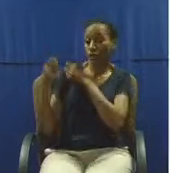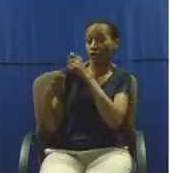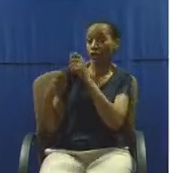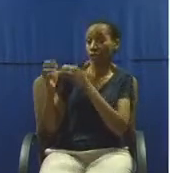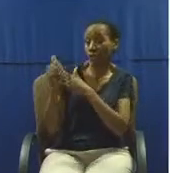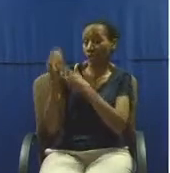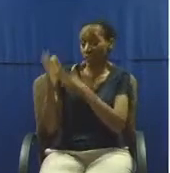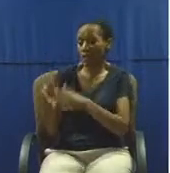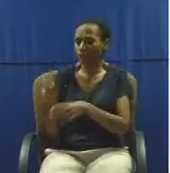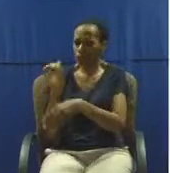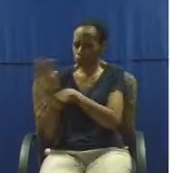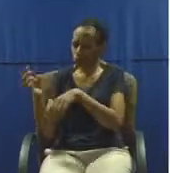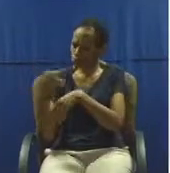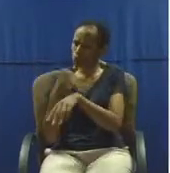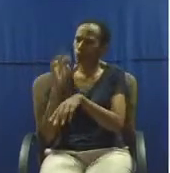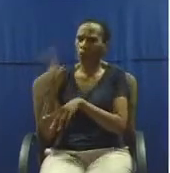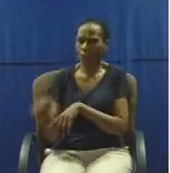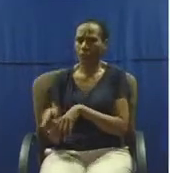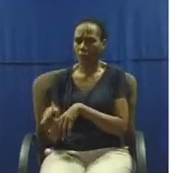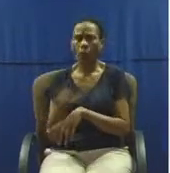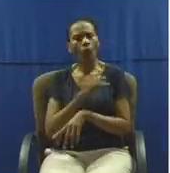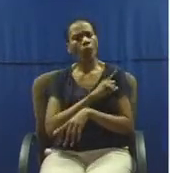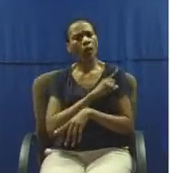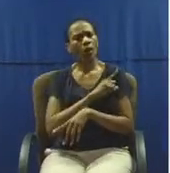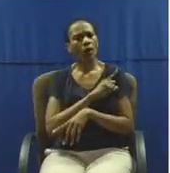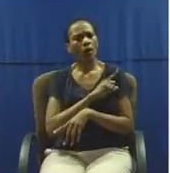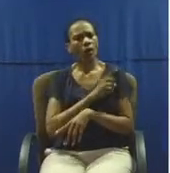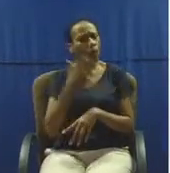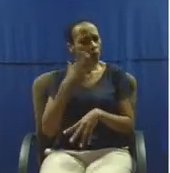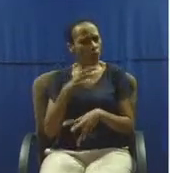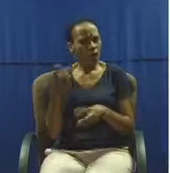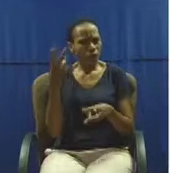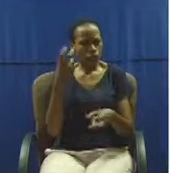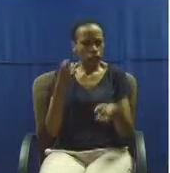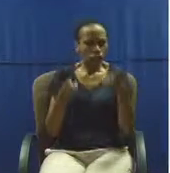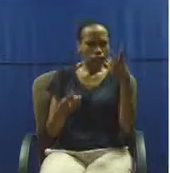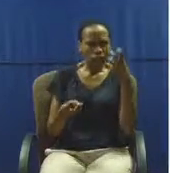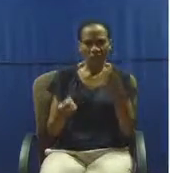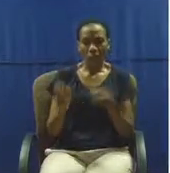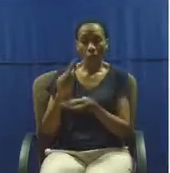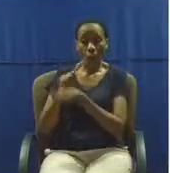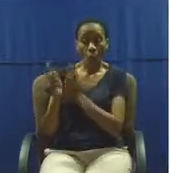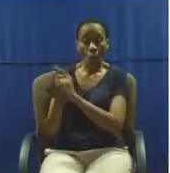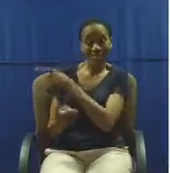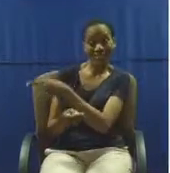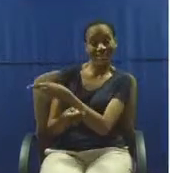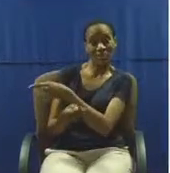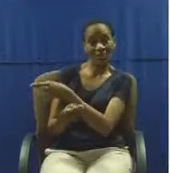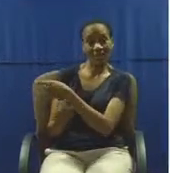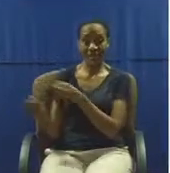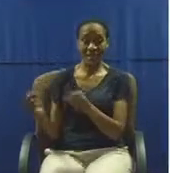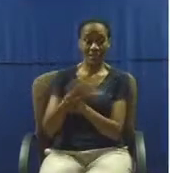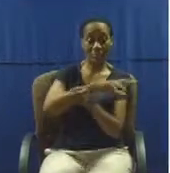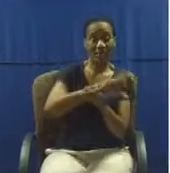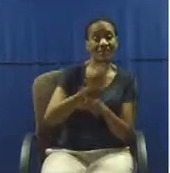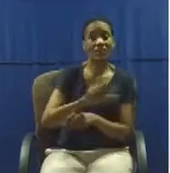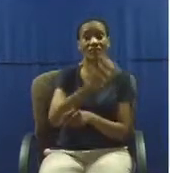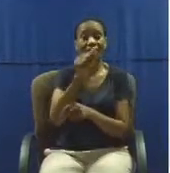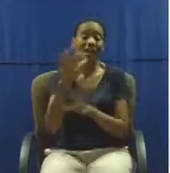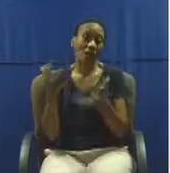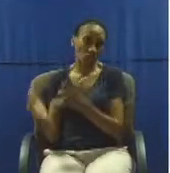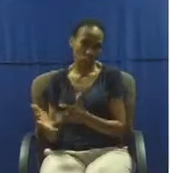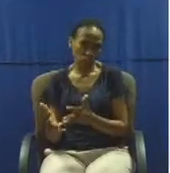leaders, precisely about the effects and the impact of this conflict. So that consultation